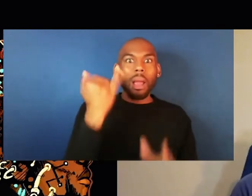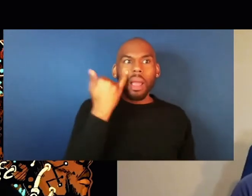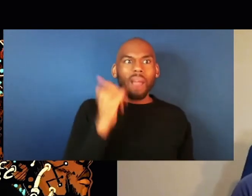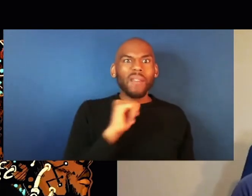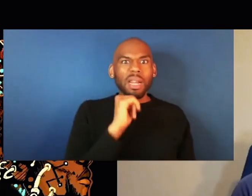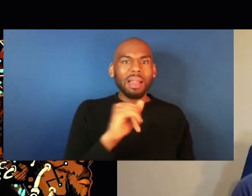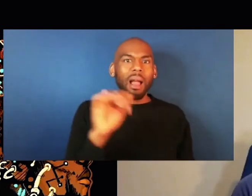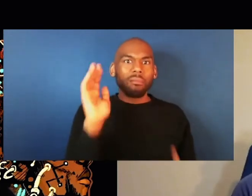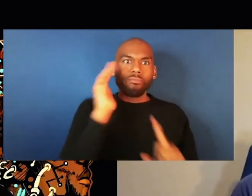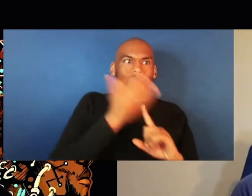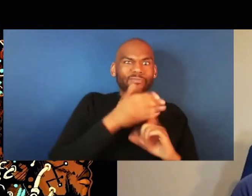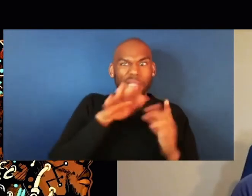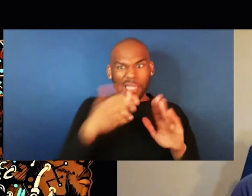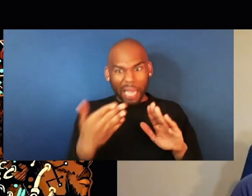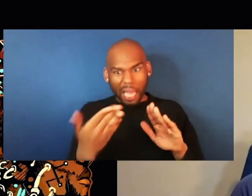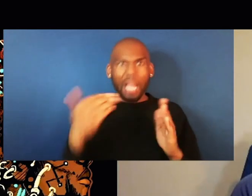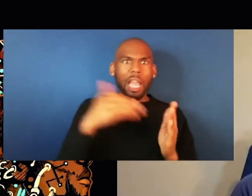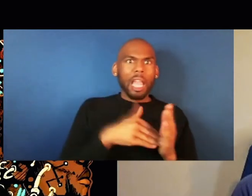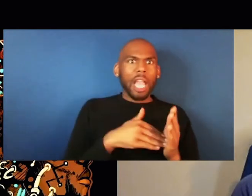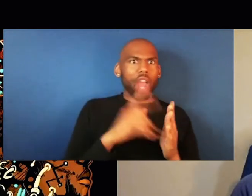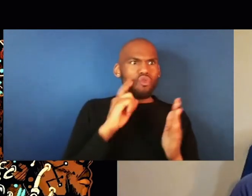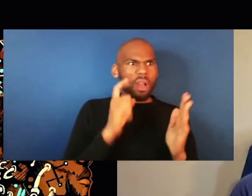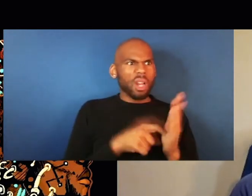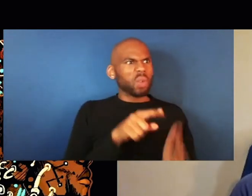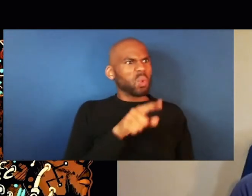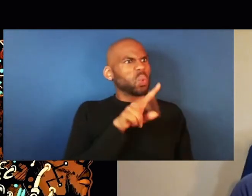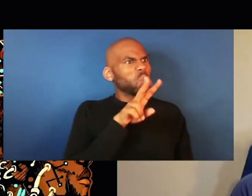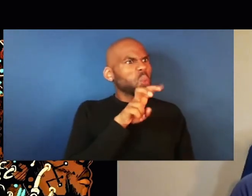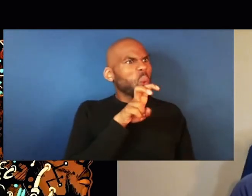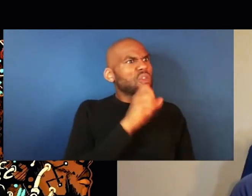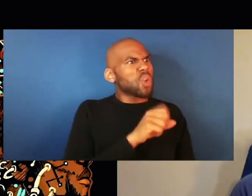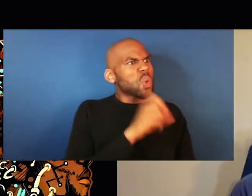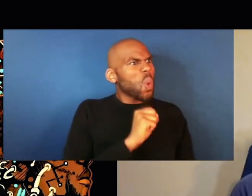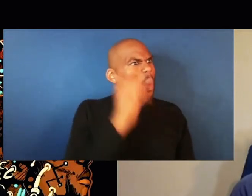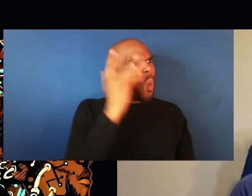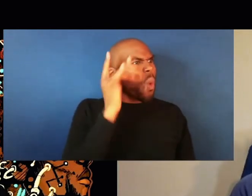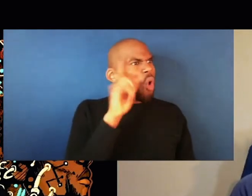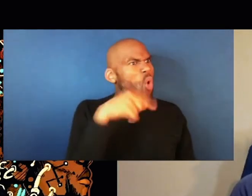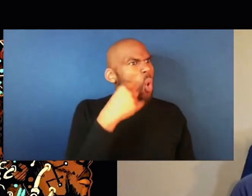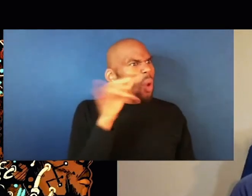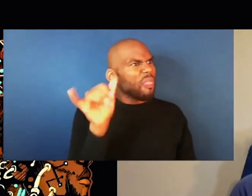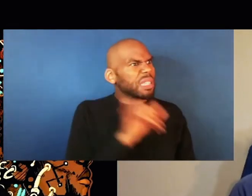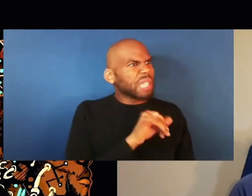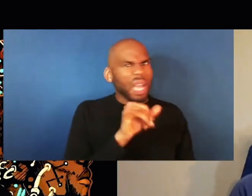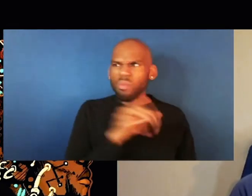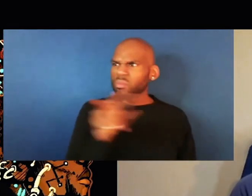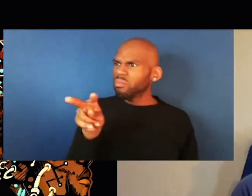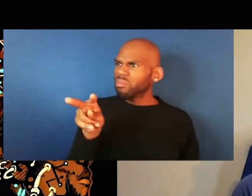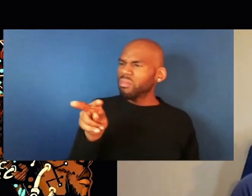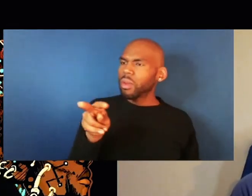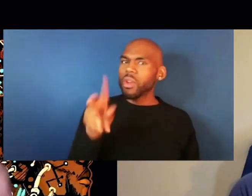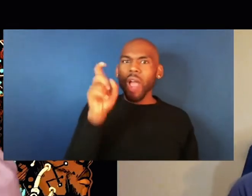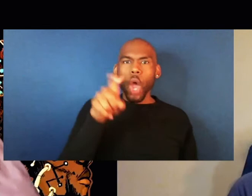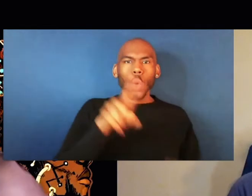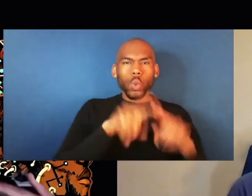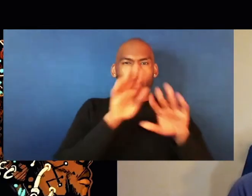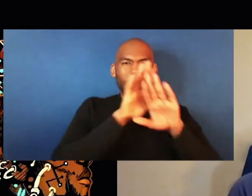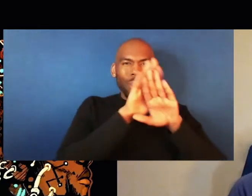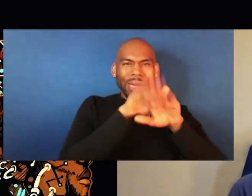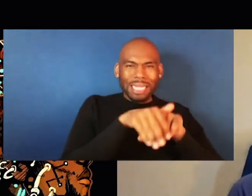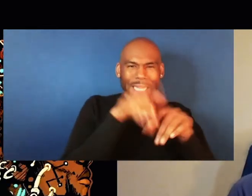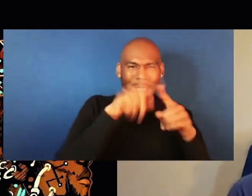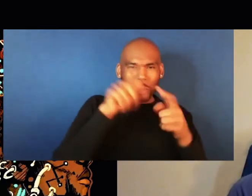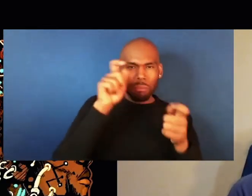she doesn't, then people will notice her, you know what I'm saying? Like, hey, you 200 years old, why you still look the same, you know? So she has to pretend